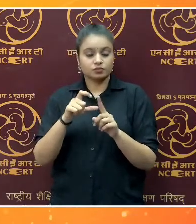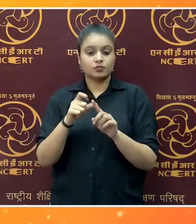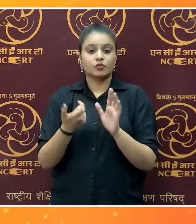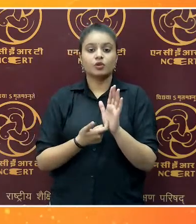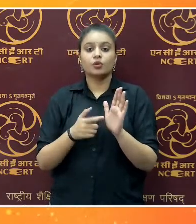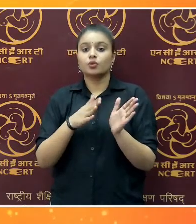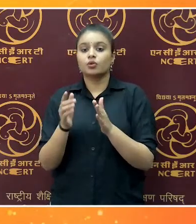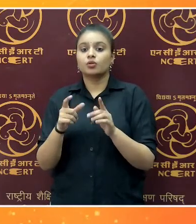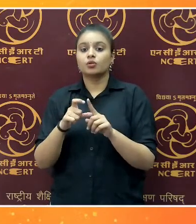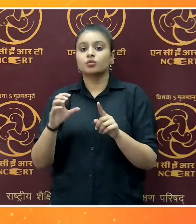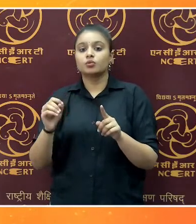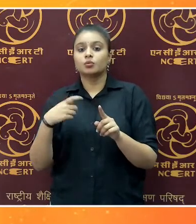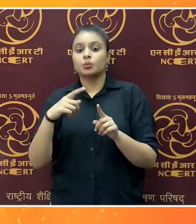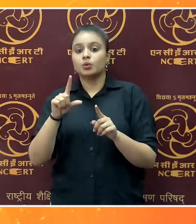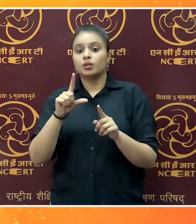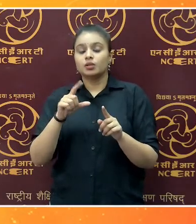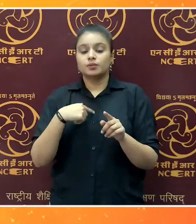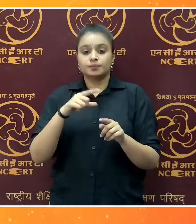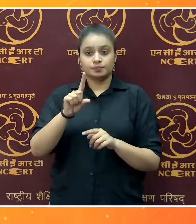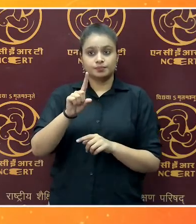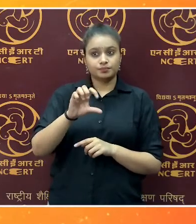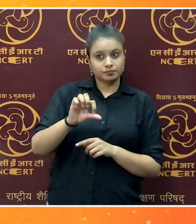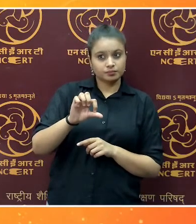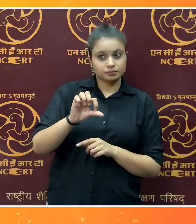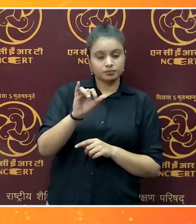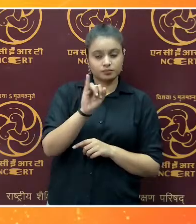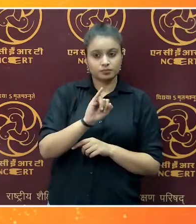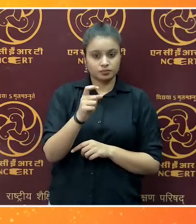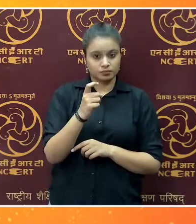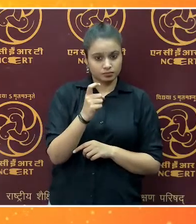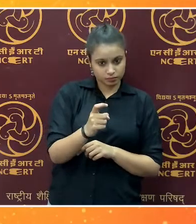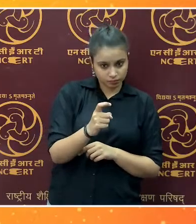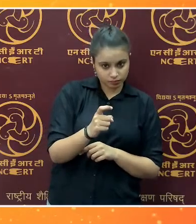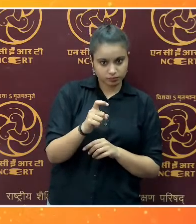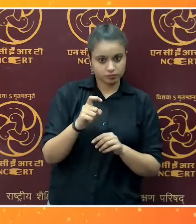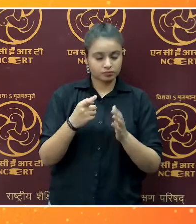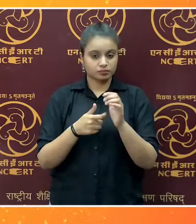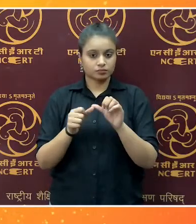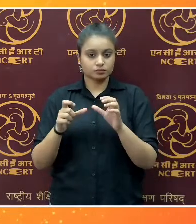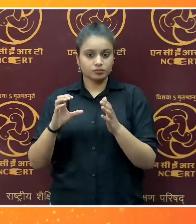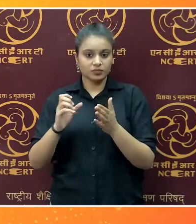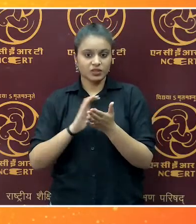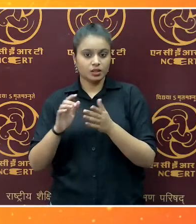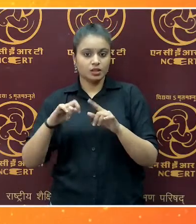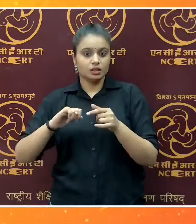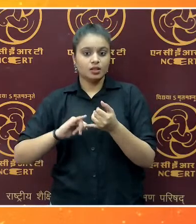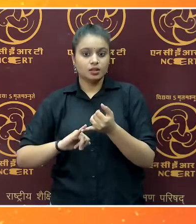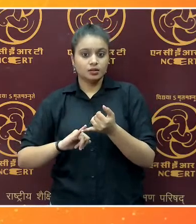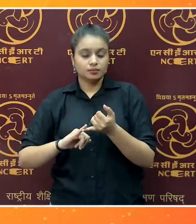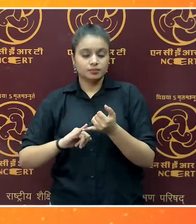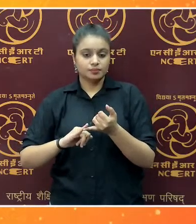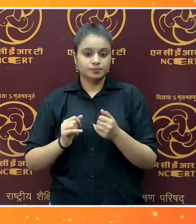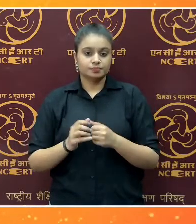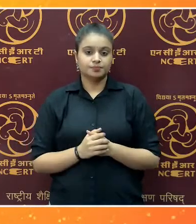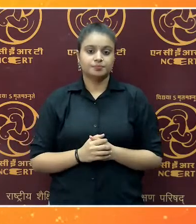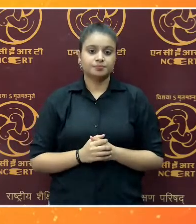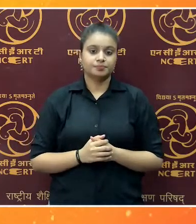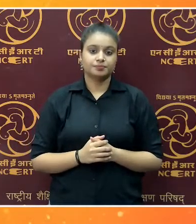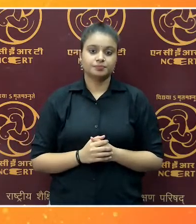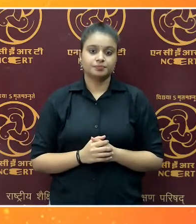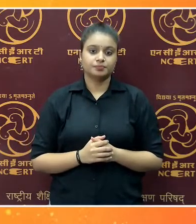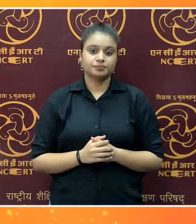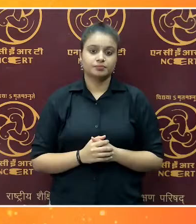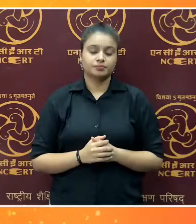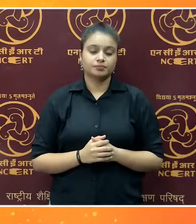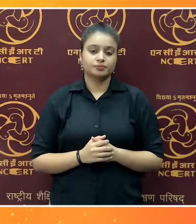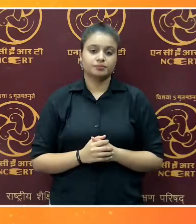in 1998. There are 3 movies, one in 1967 by Rex Harrison, in which Rex Harrison plays Dr. Dolittle, and very recently Robert